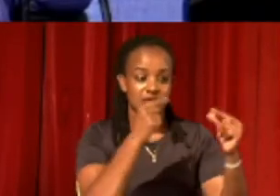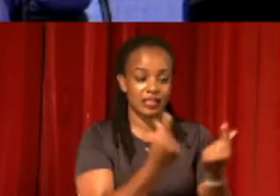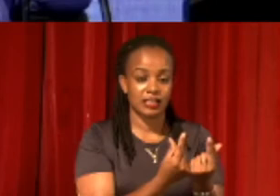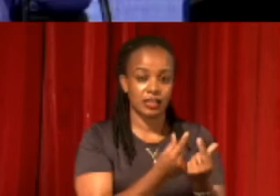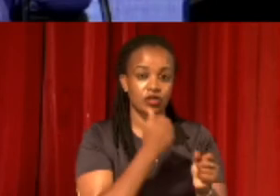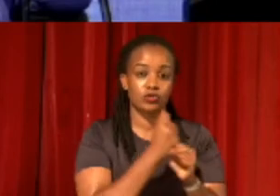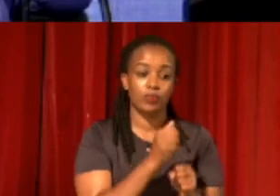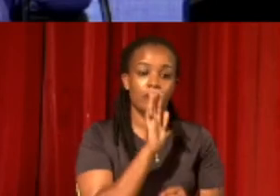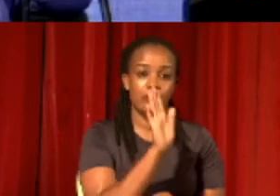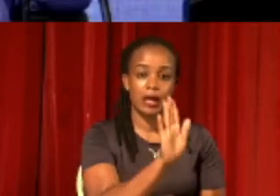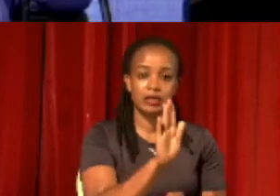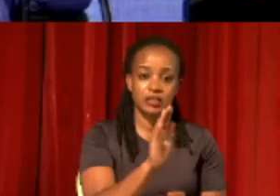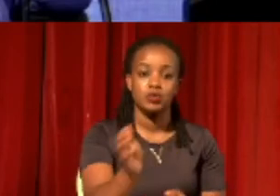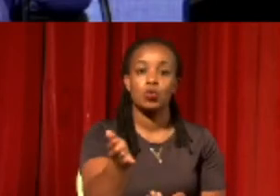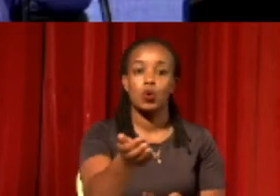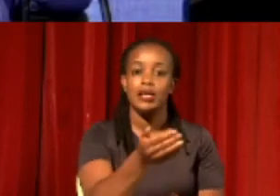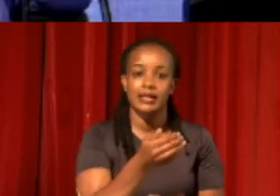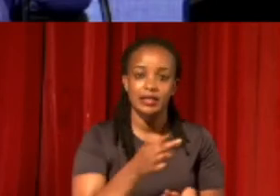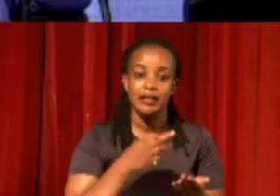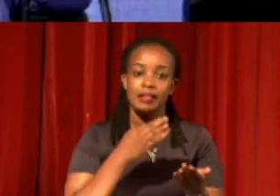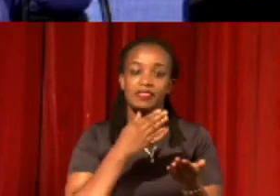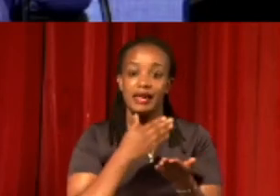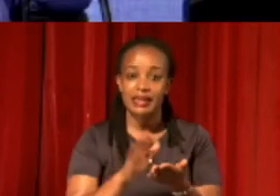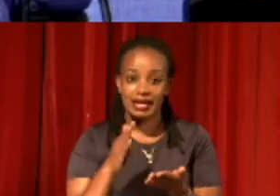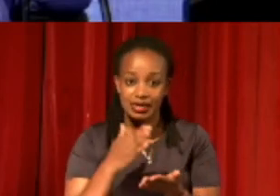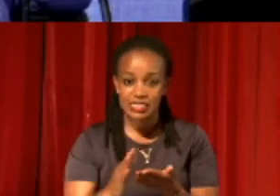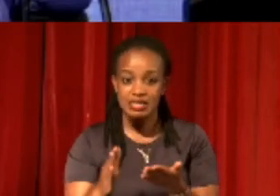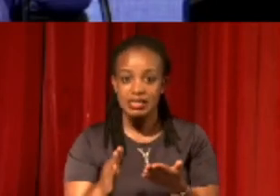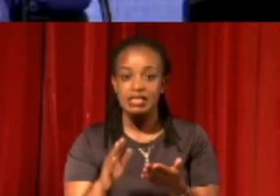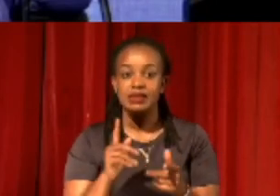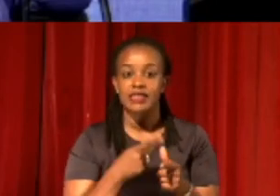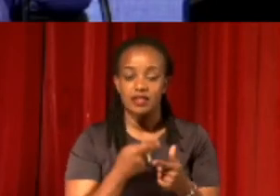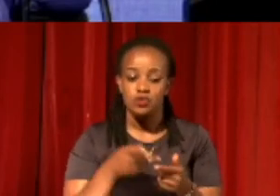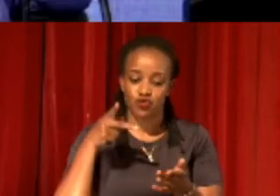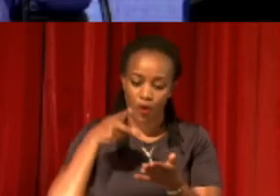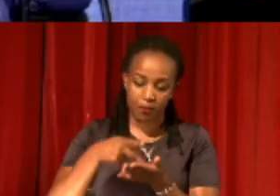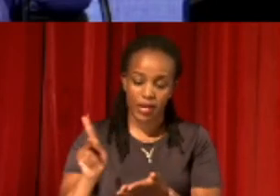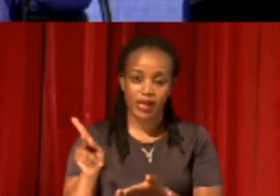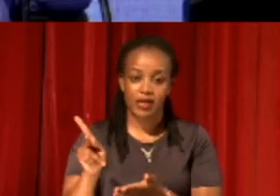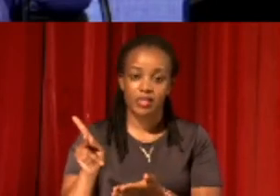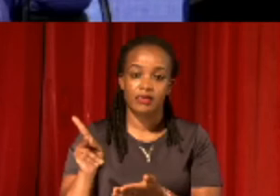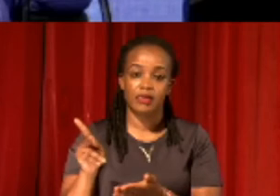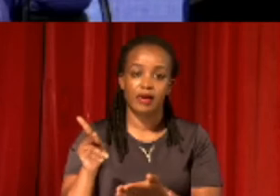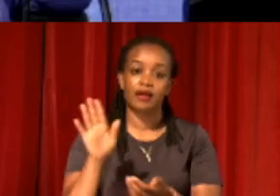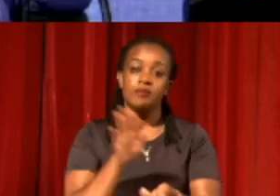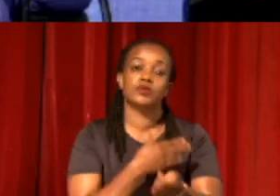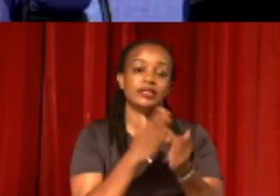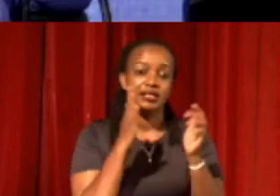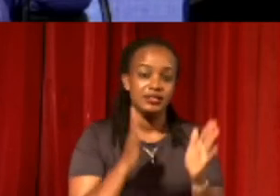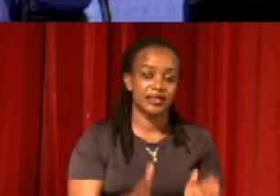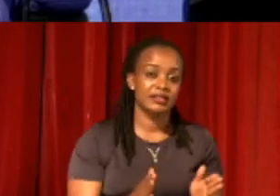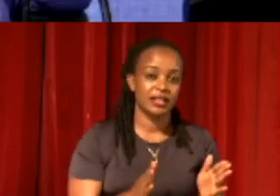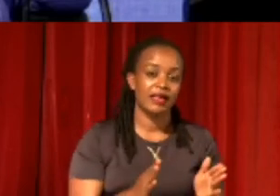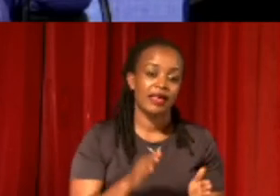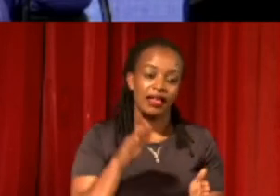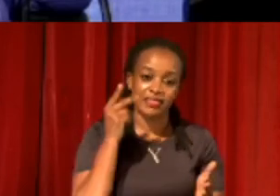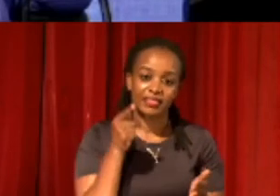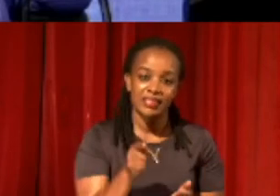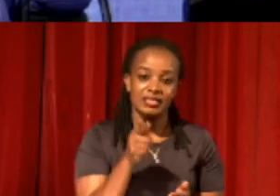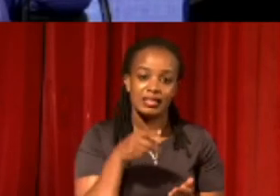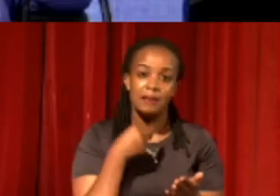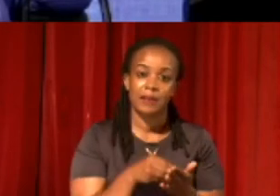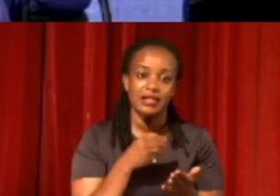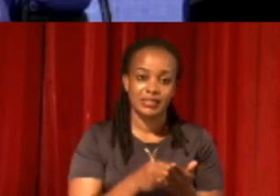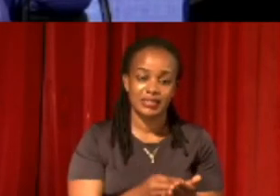rent and give it to the landlord, who's the musician, all right? The rent is being collected from anybody who's using the